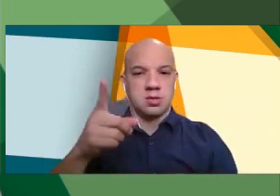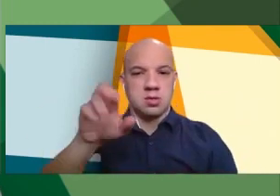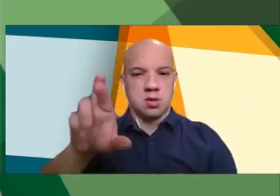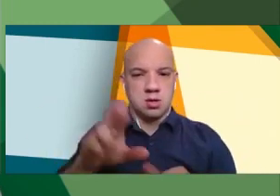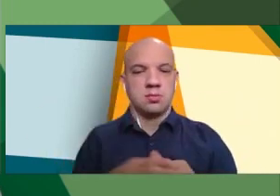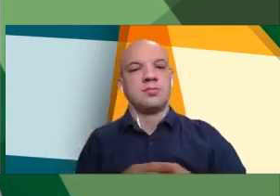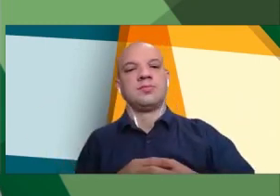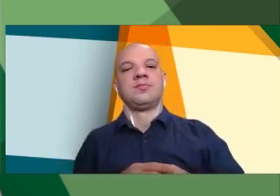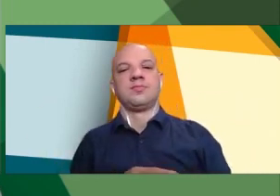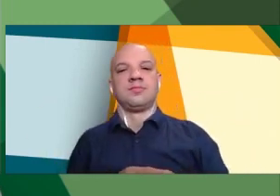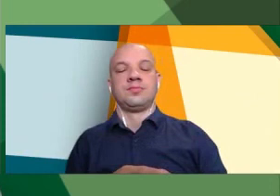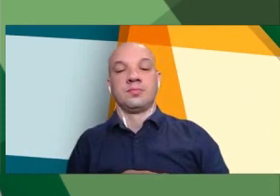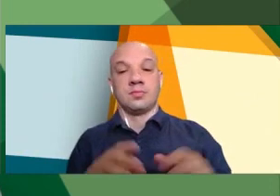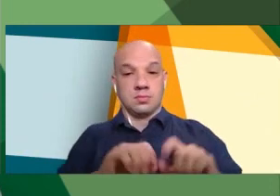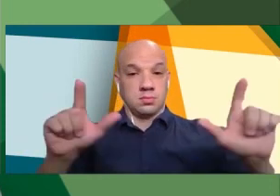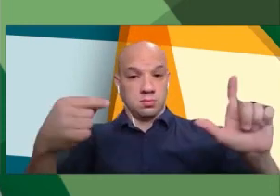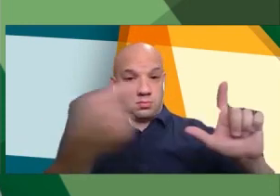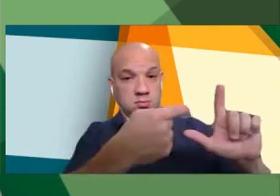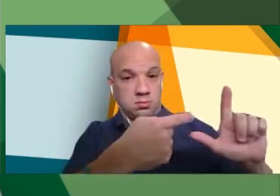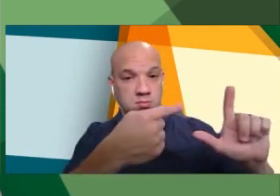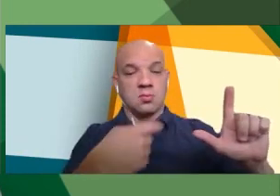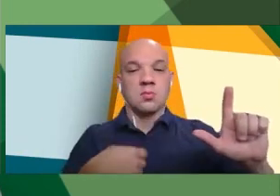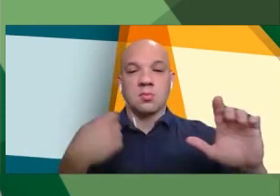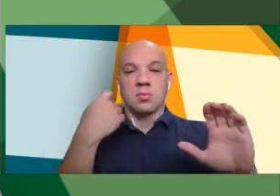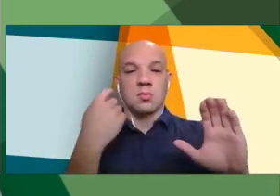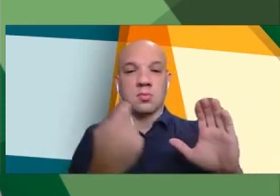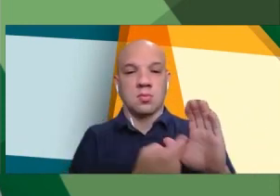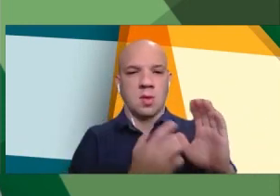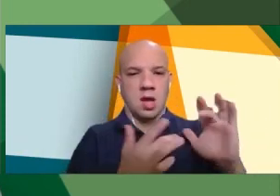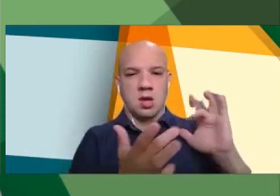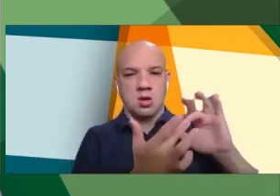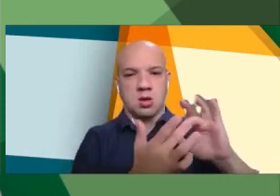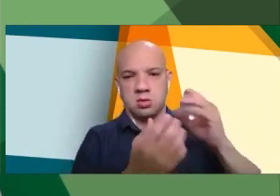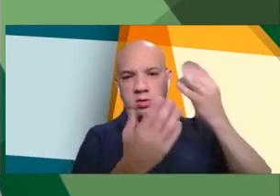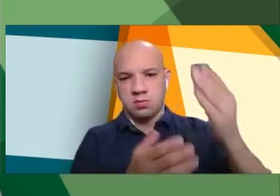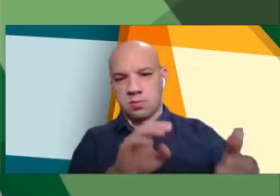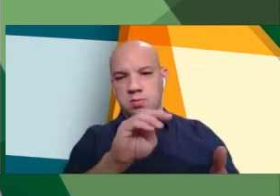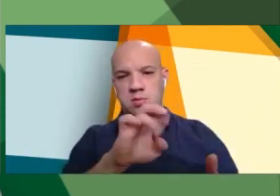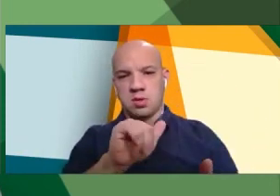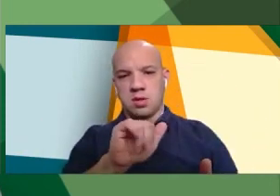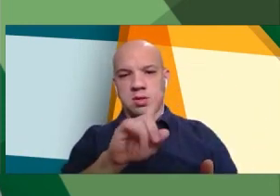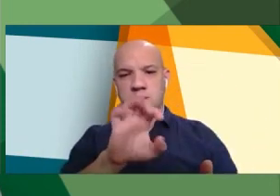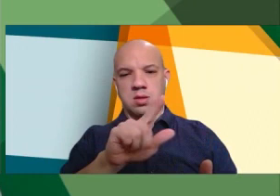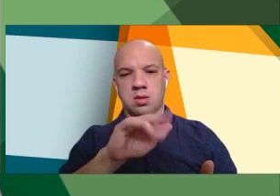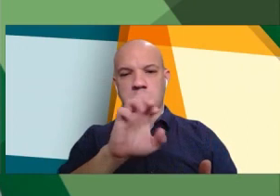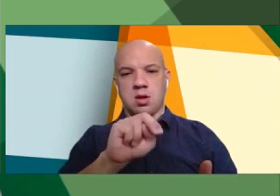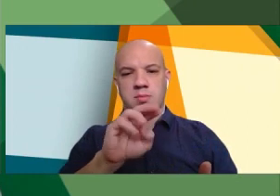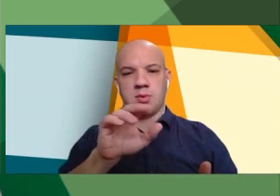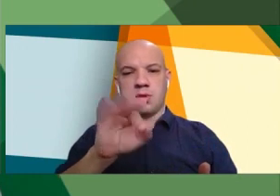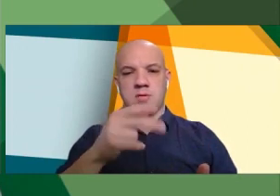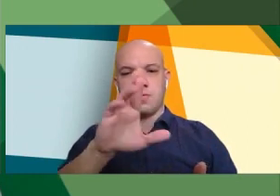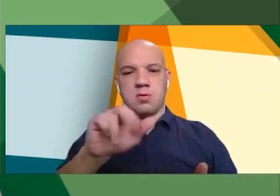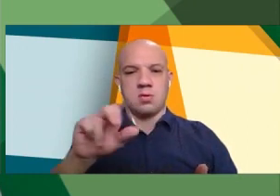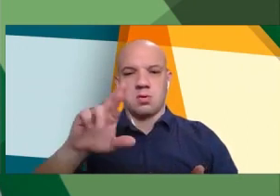have in that slide, you have my contact info, Maria del Carmen Figueroa Correa,